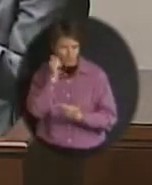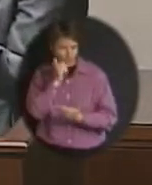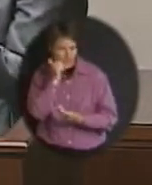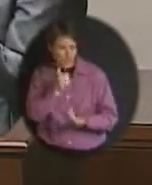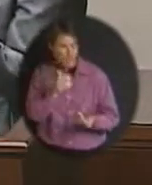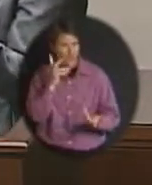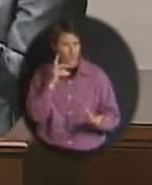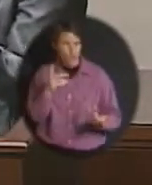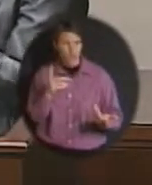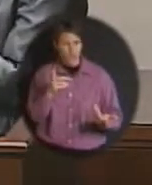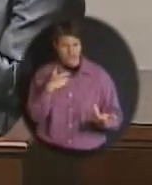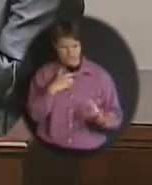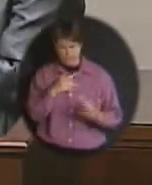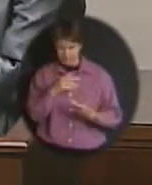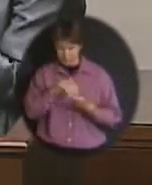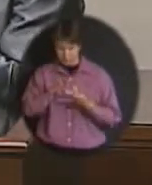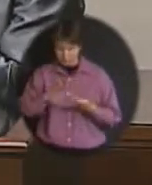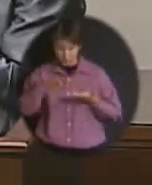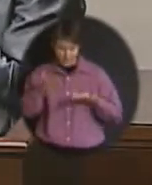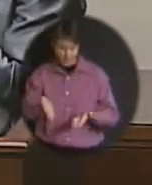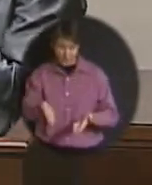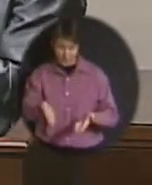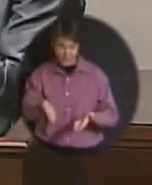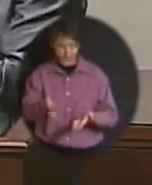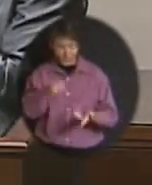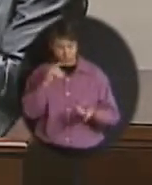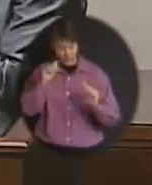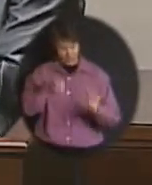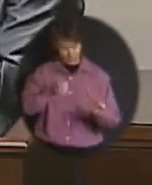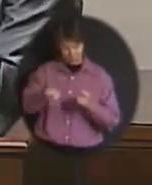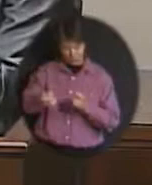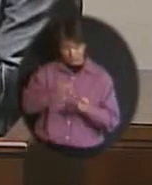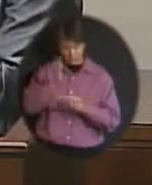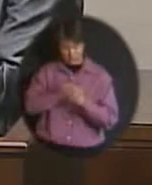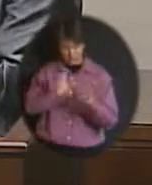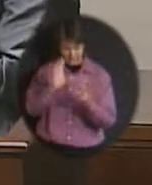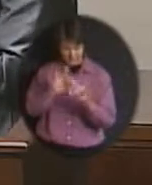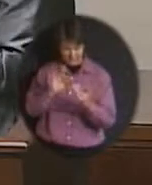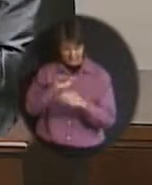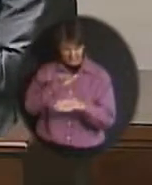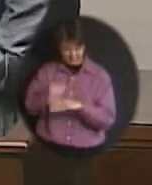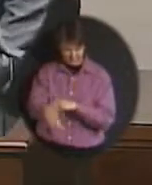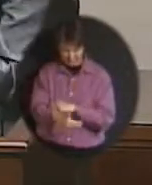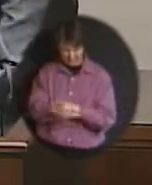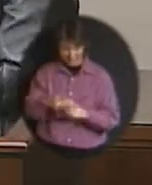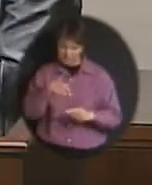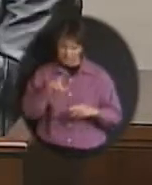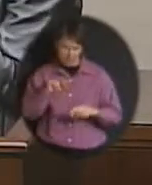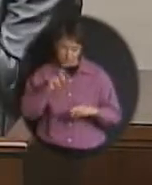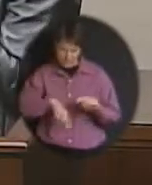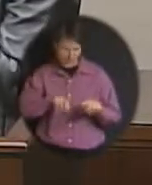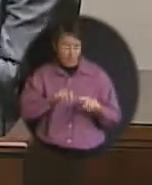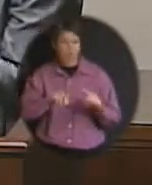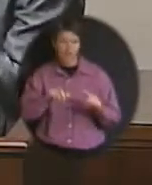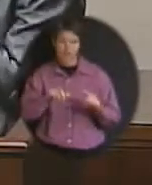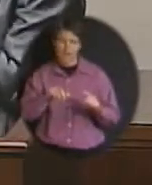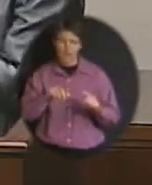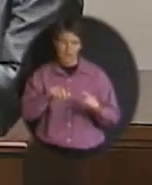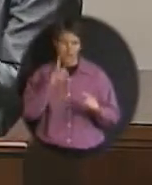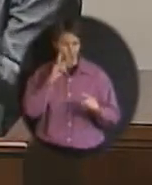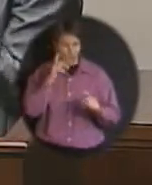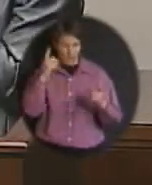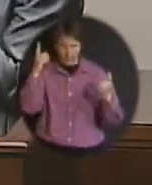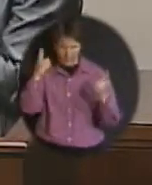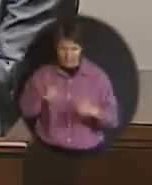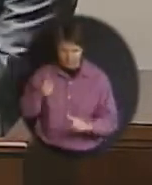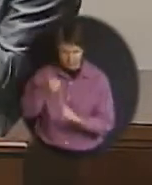audience there. So, yeah, no, can we control some of the messages being sent in the evening? but they carry right over. We hear